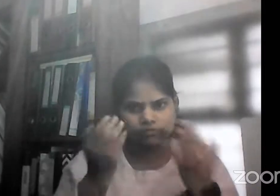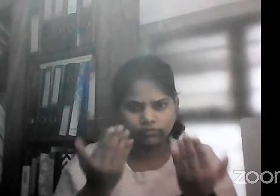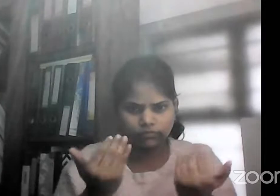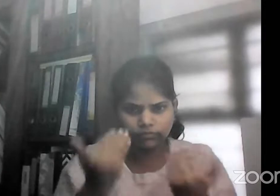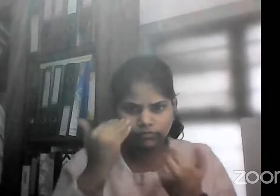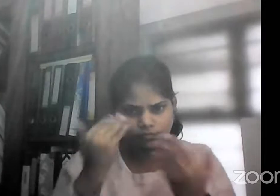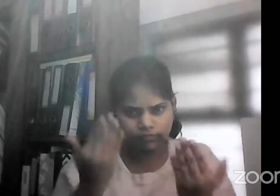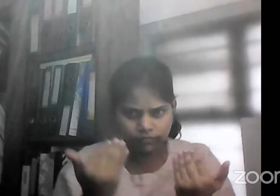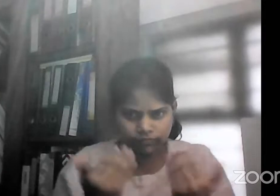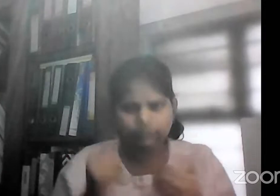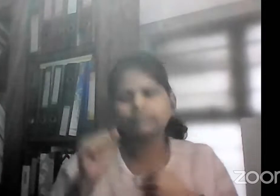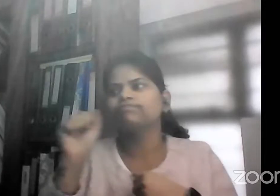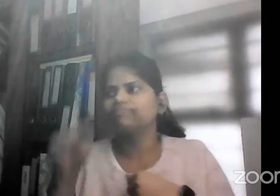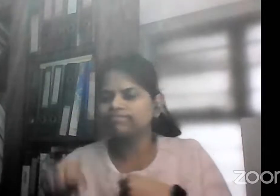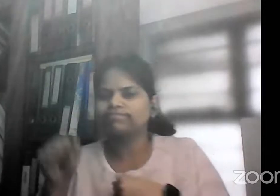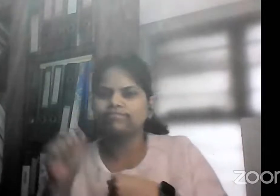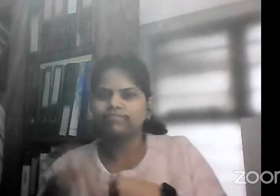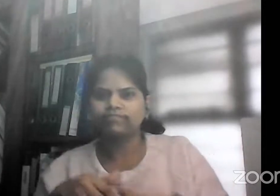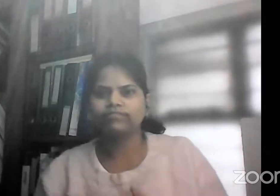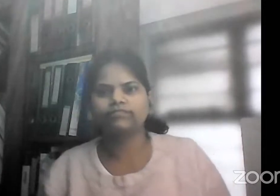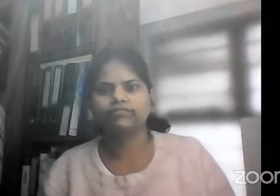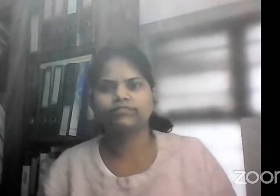Yes, you're audible. Right.